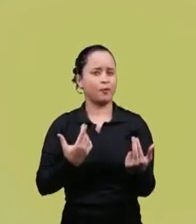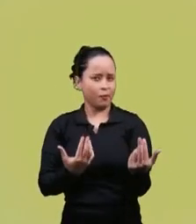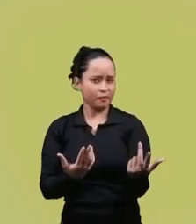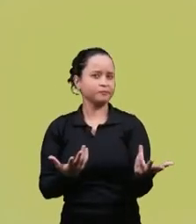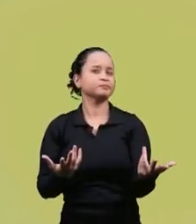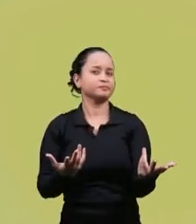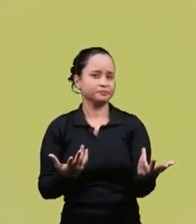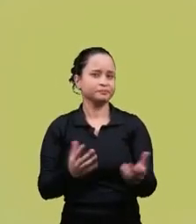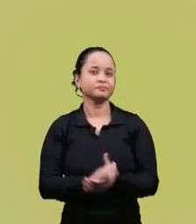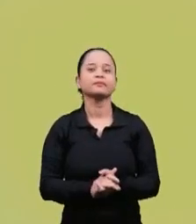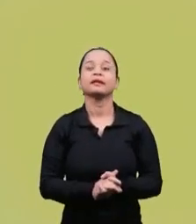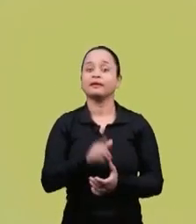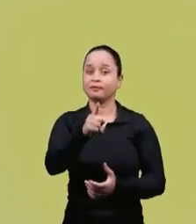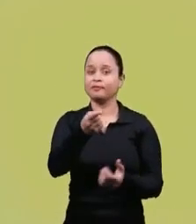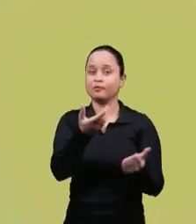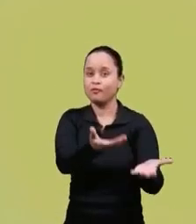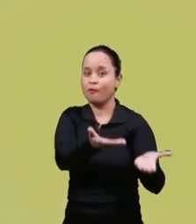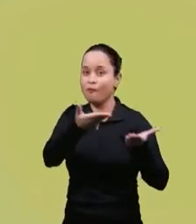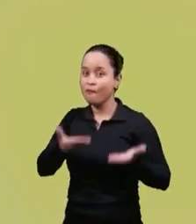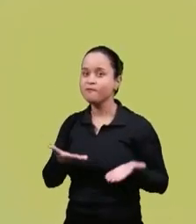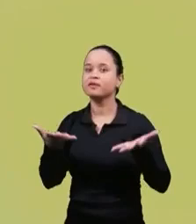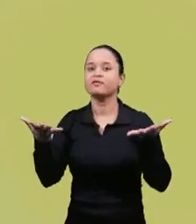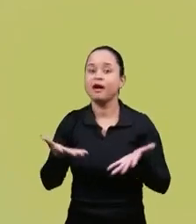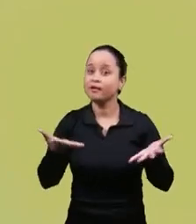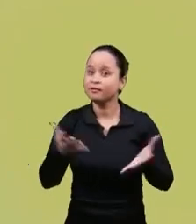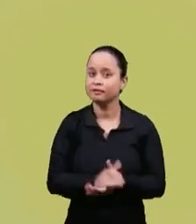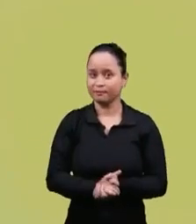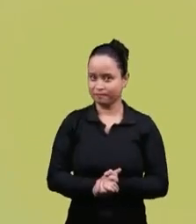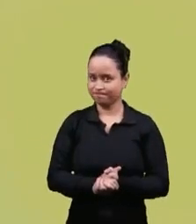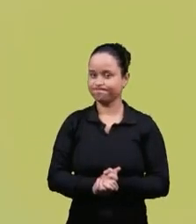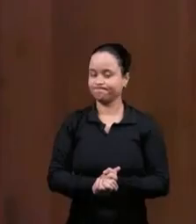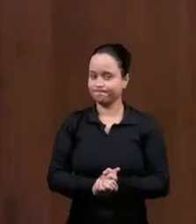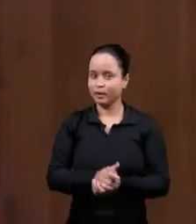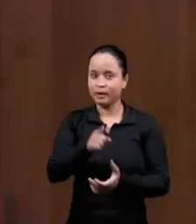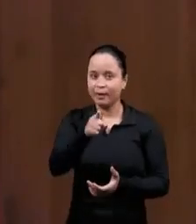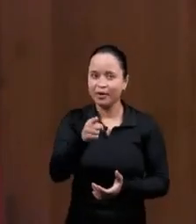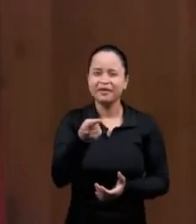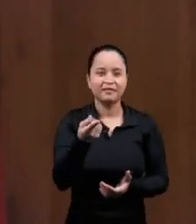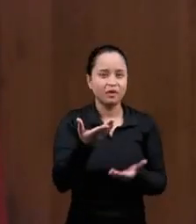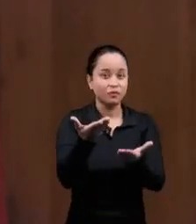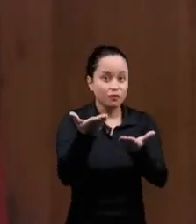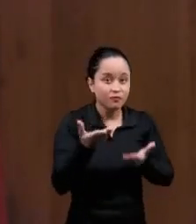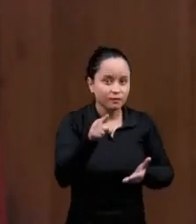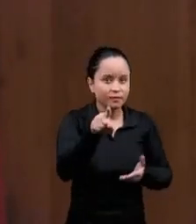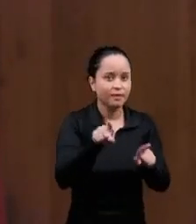made an invitation and he invites you today. Come to me.